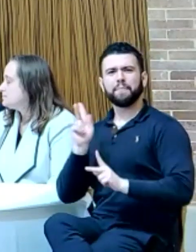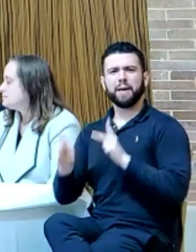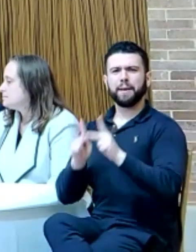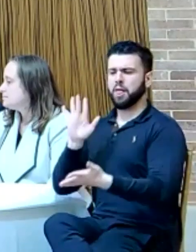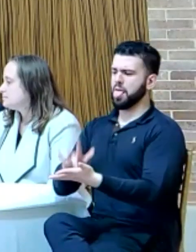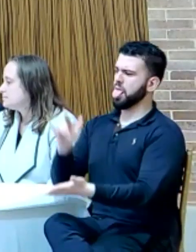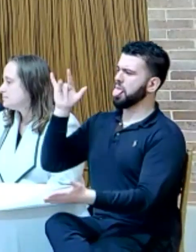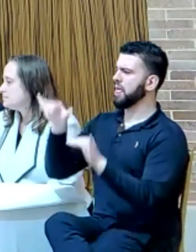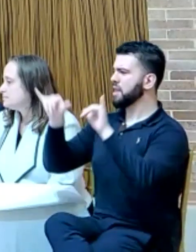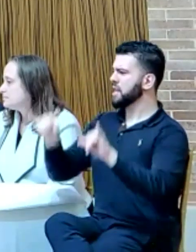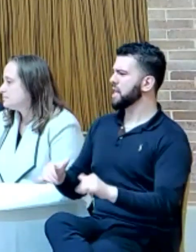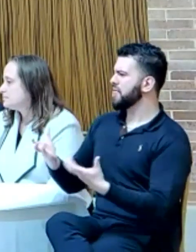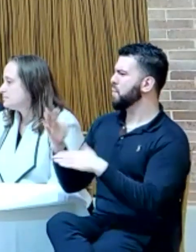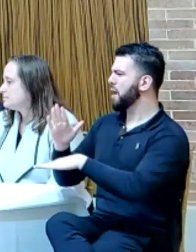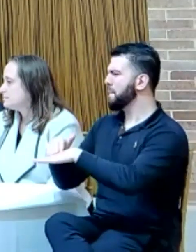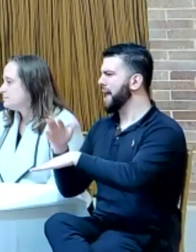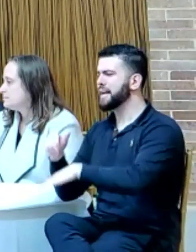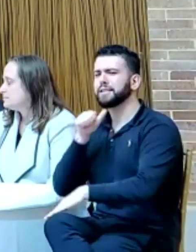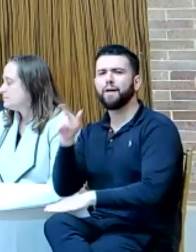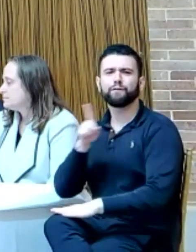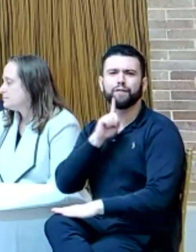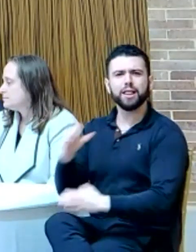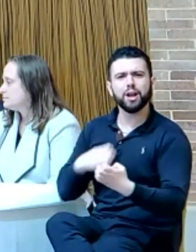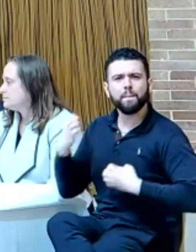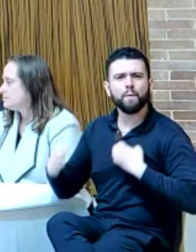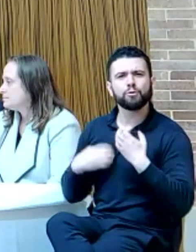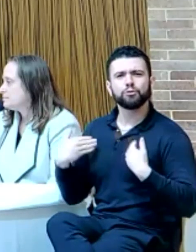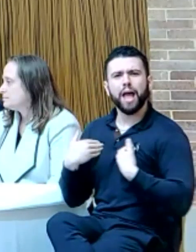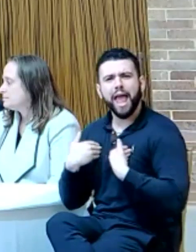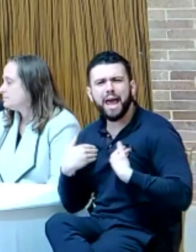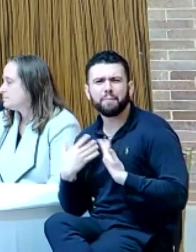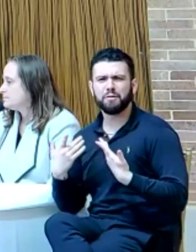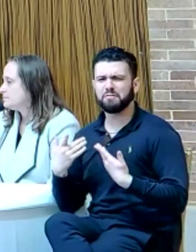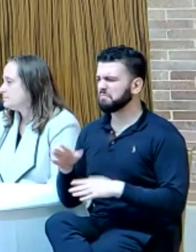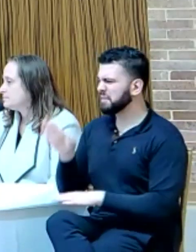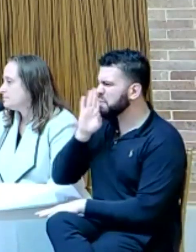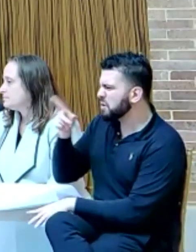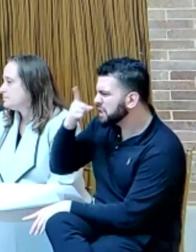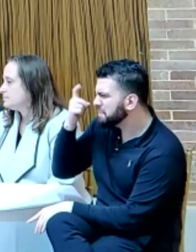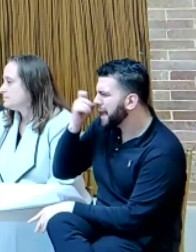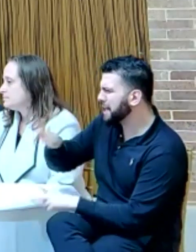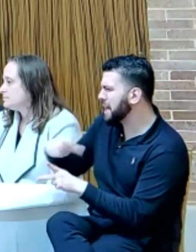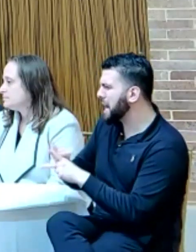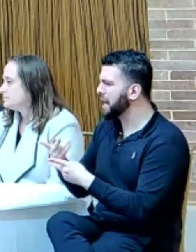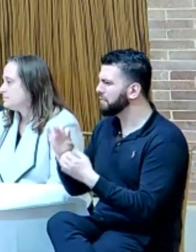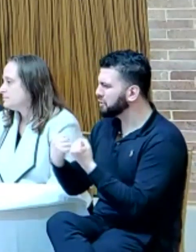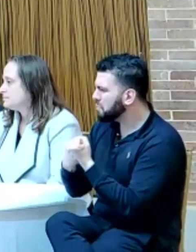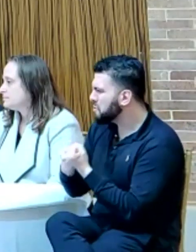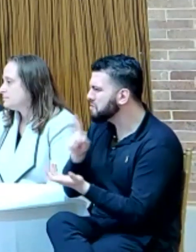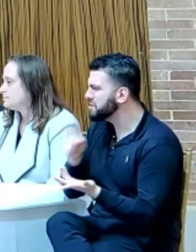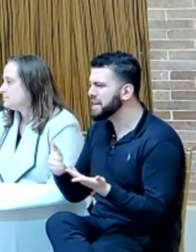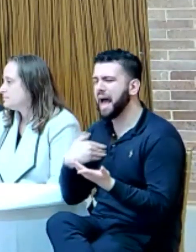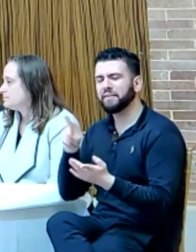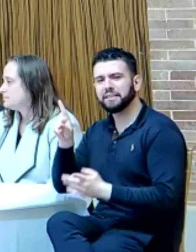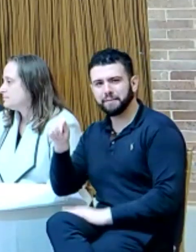here they just want to have a pet it's not an emotional support animal what kind of support does this animal really provide do you have a disability so all of those things